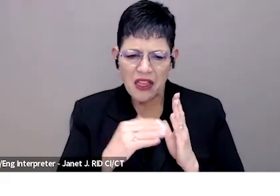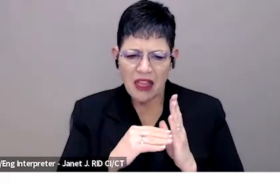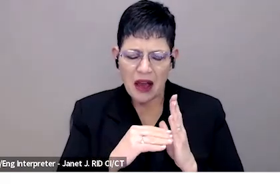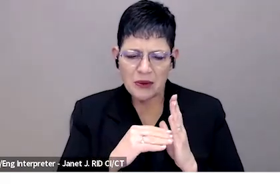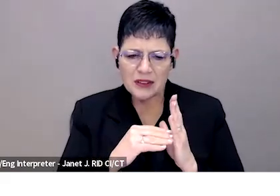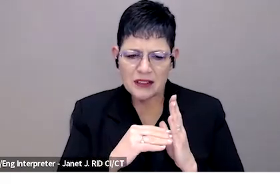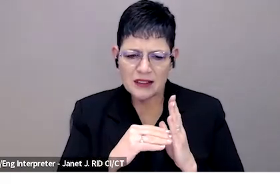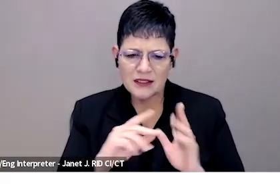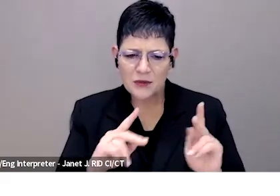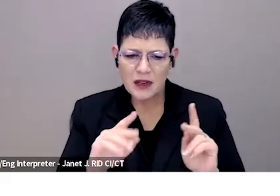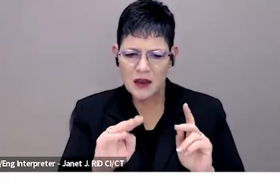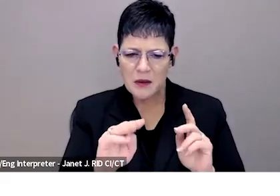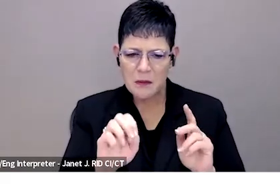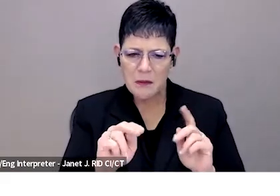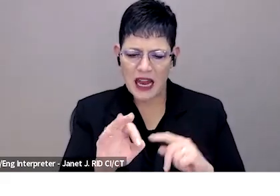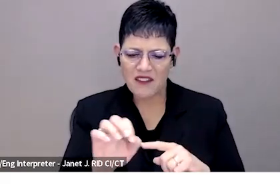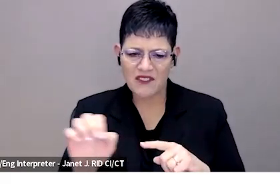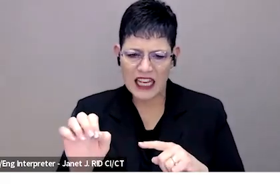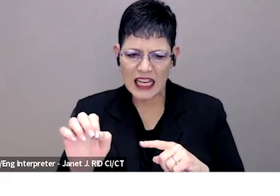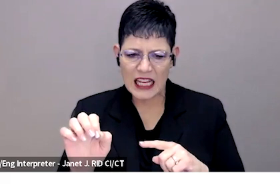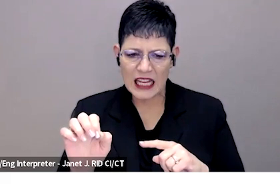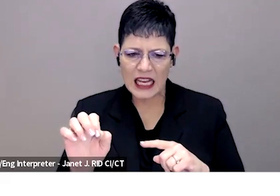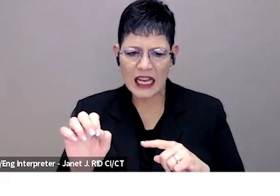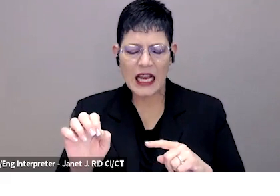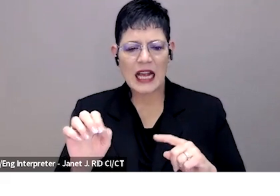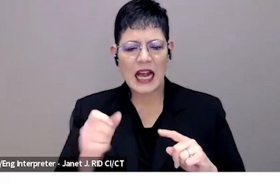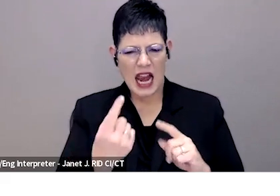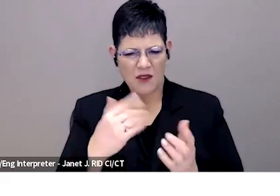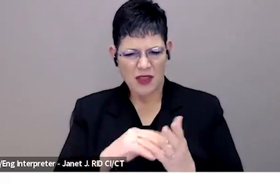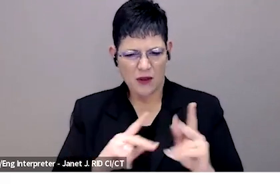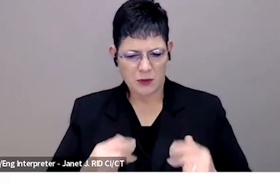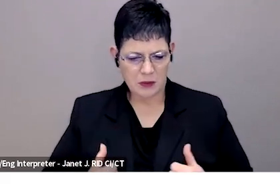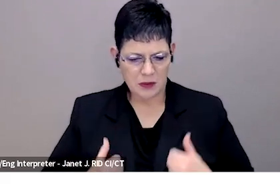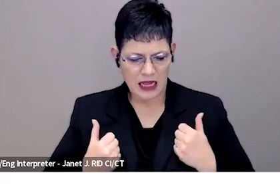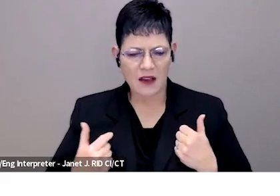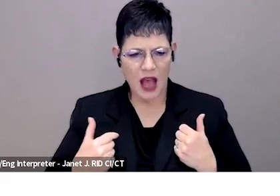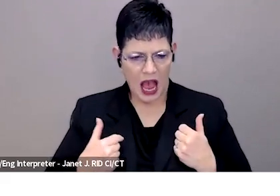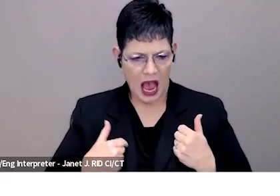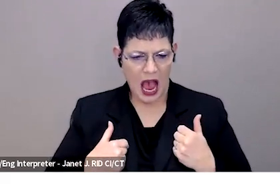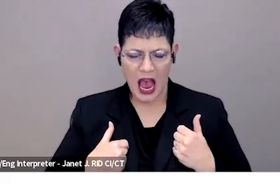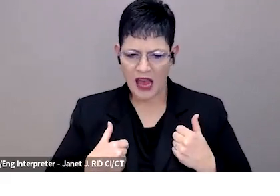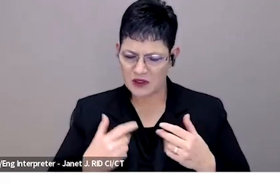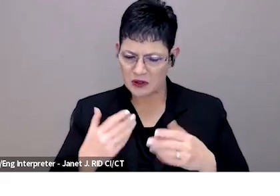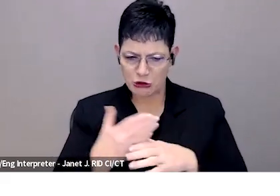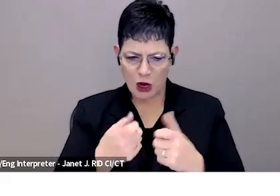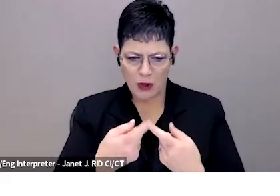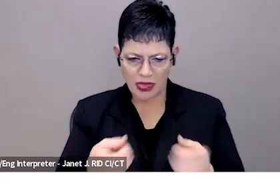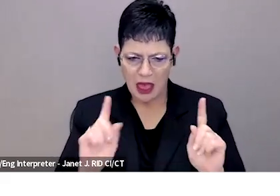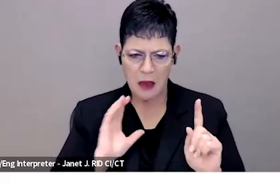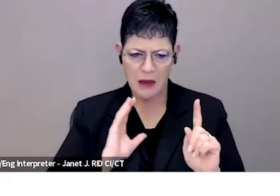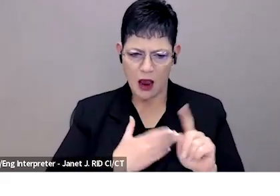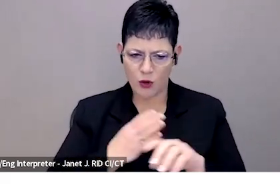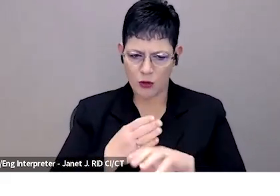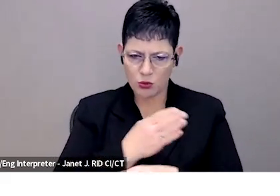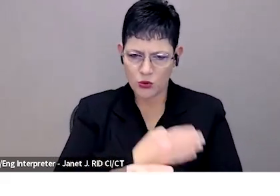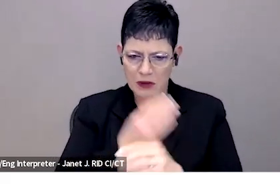residents. And I've taken away from this and shared with them the many inroads that we've made and shared with